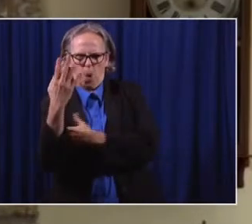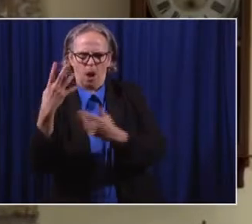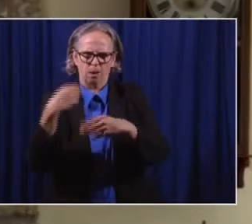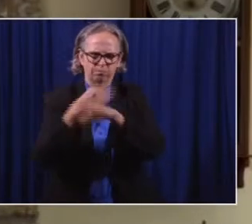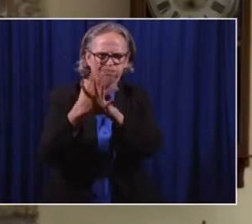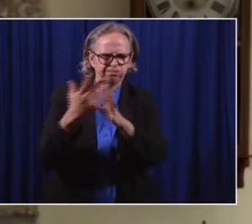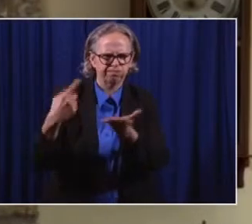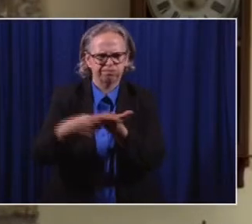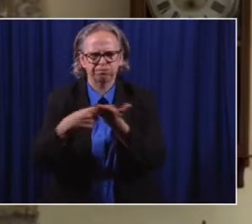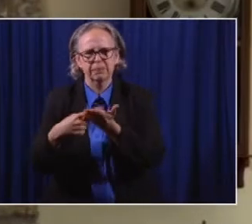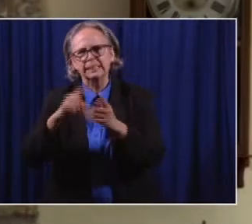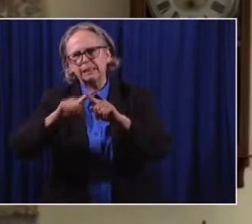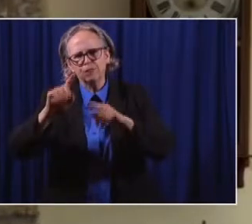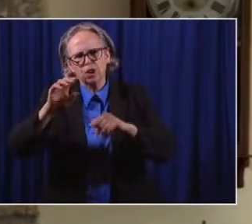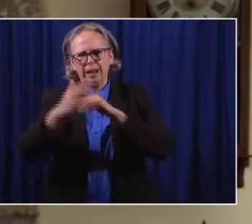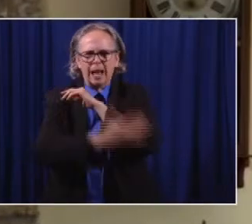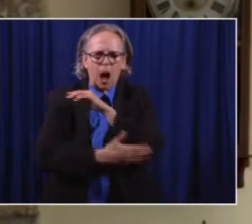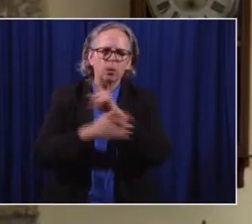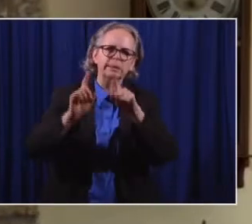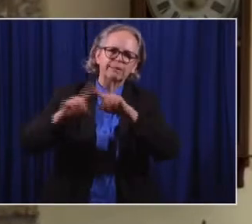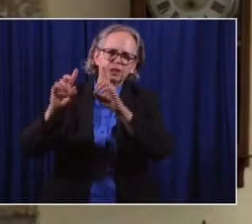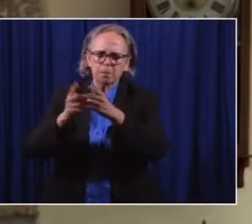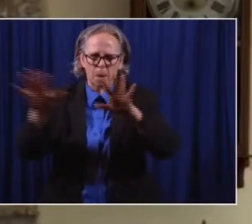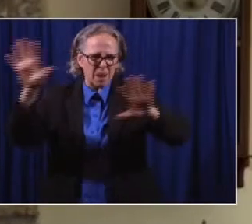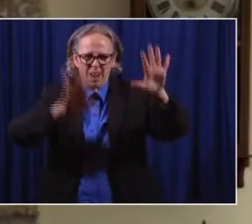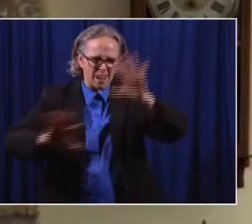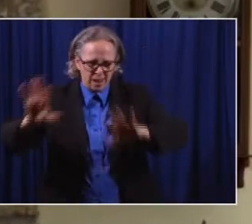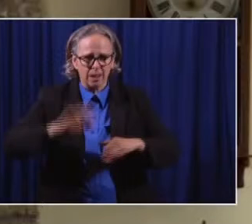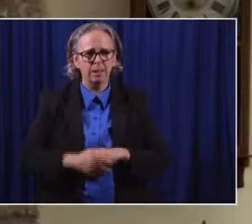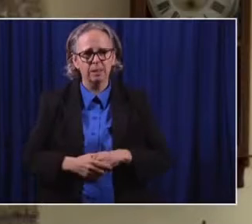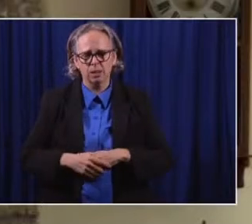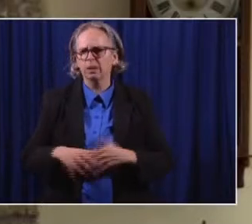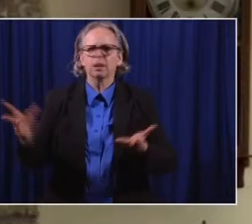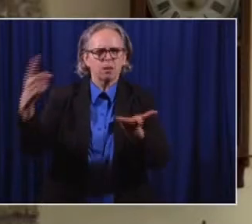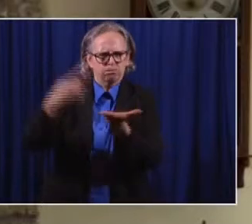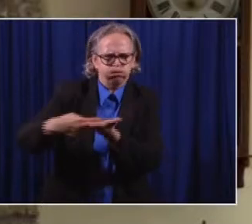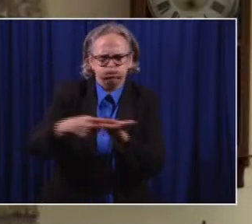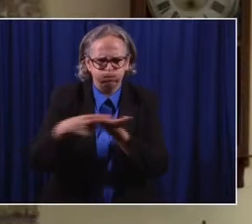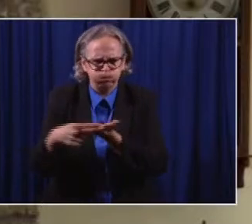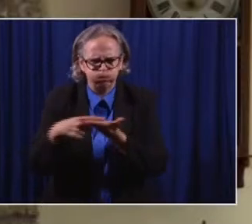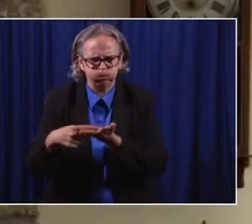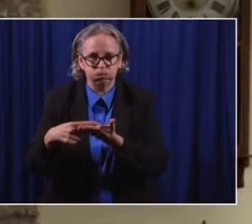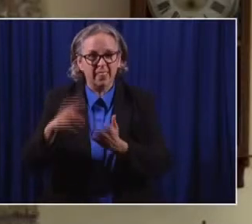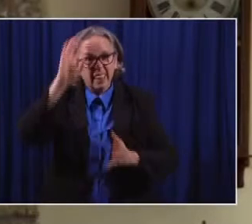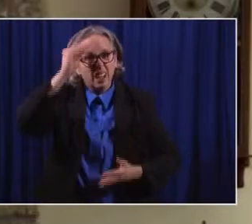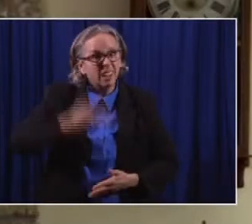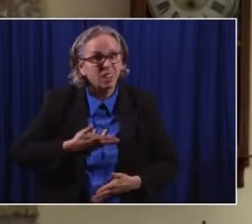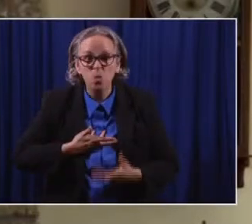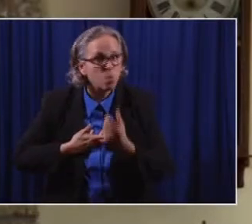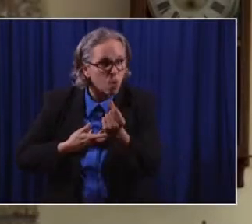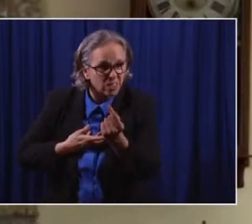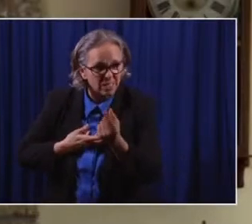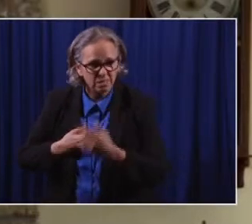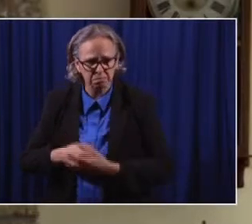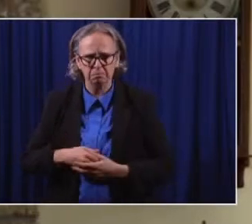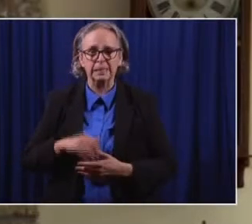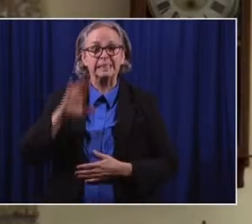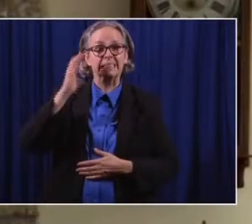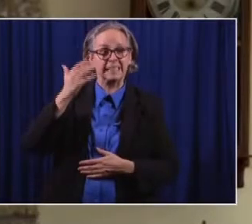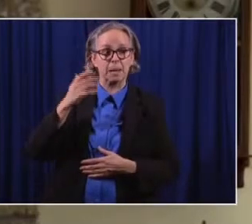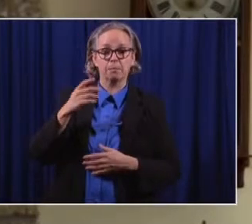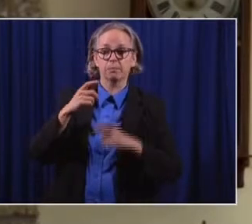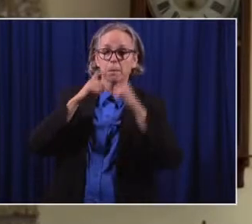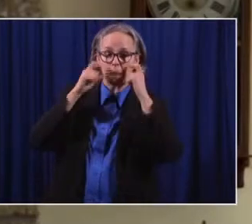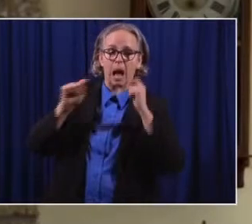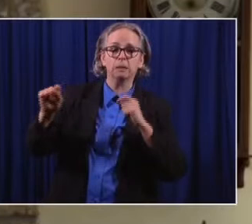counties, different departments. And the report as far as mask wearing was good. There are a couple outliers. There are a